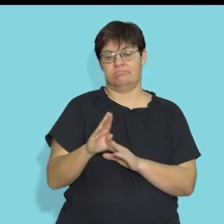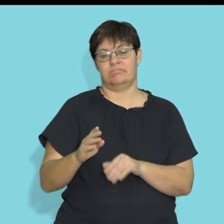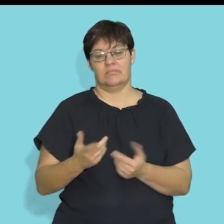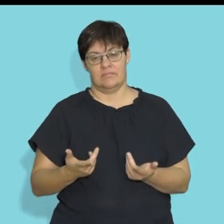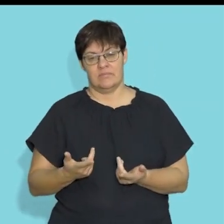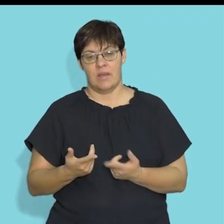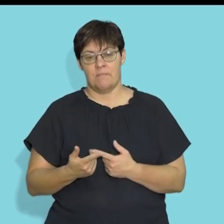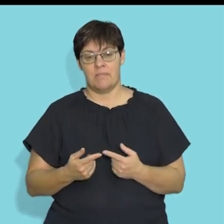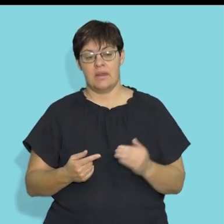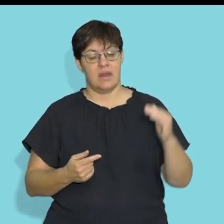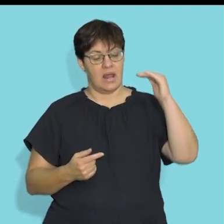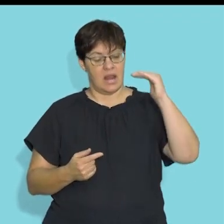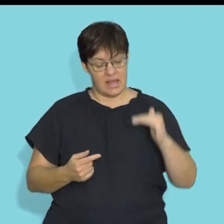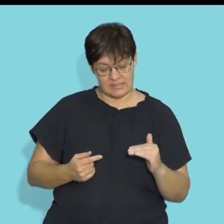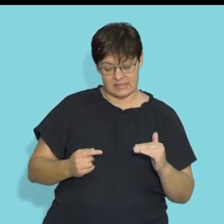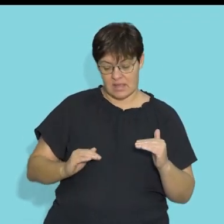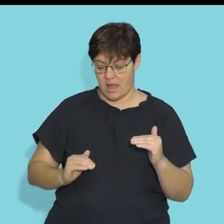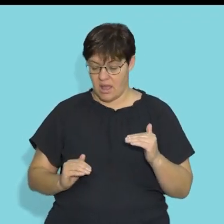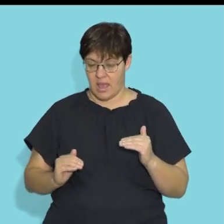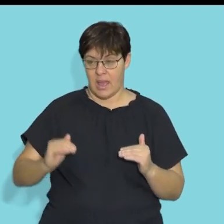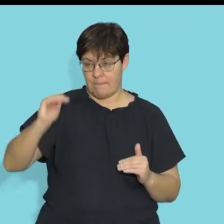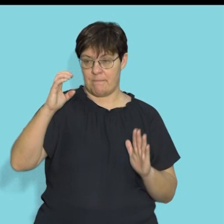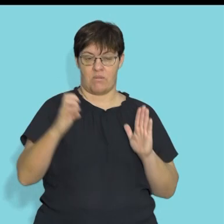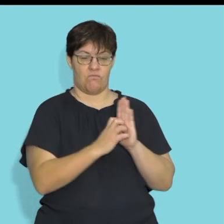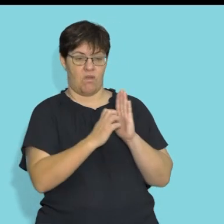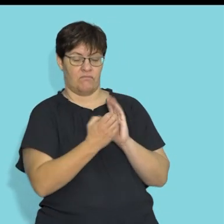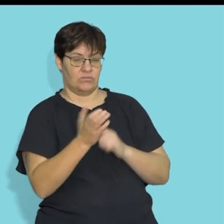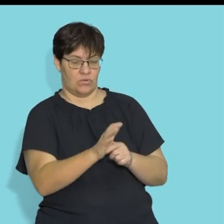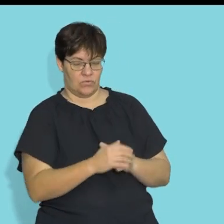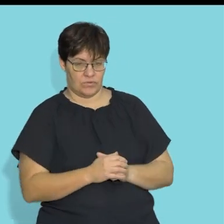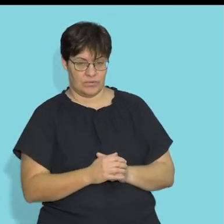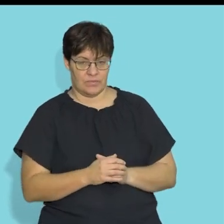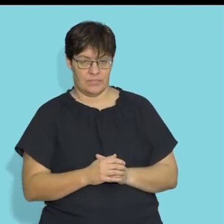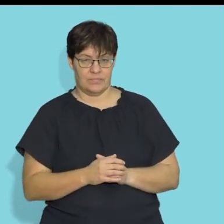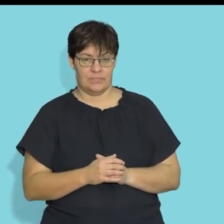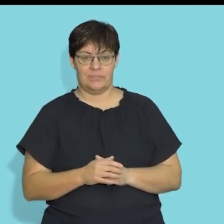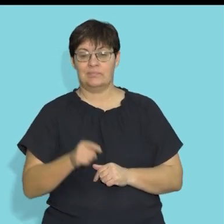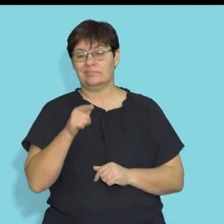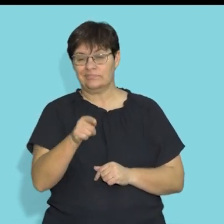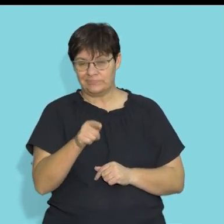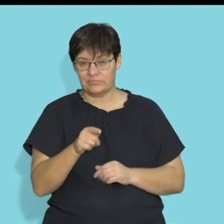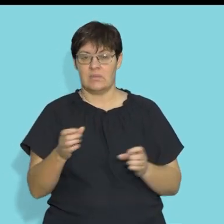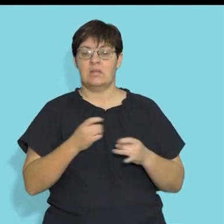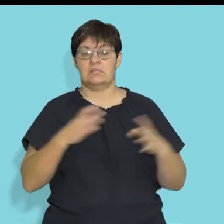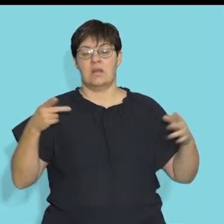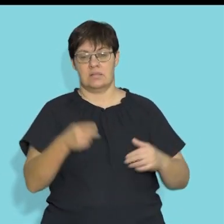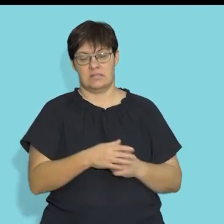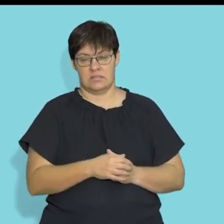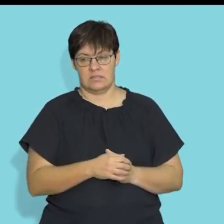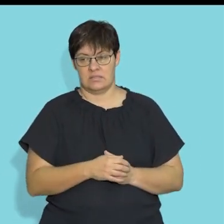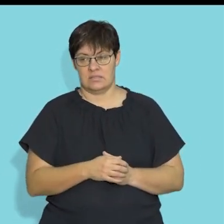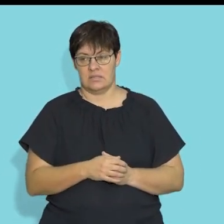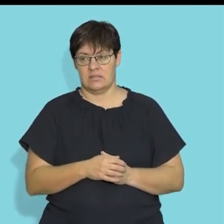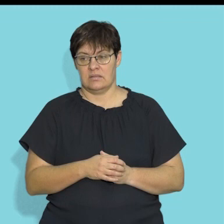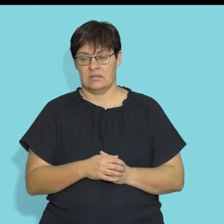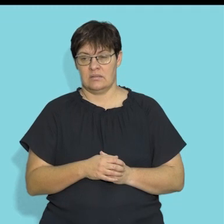increase and slight decrease can be shown on the graph. Back at the graph, this was at the beginning, and